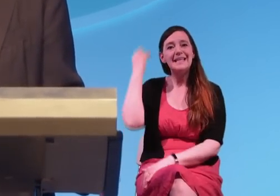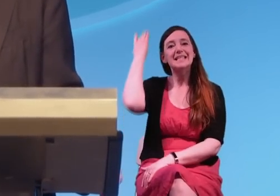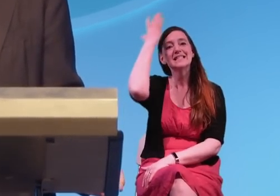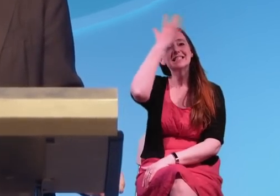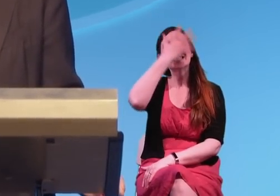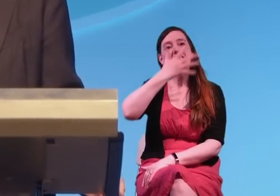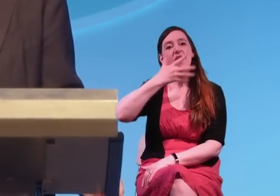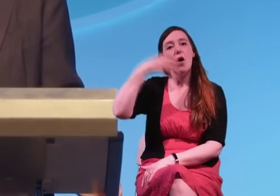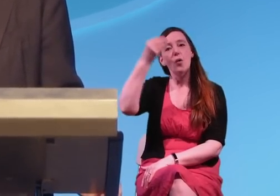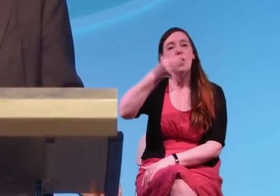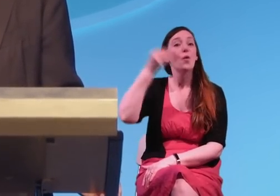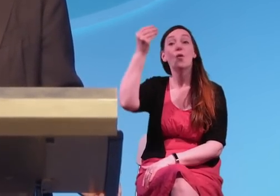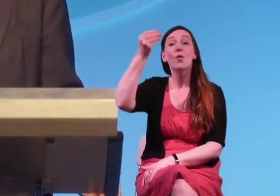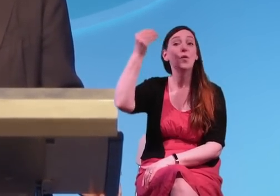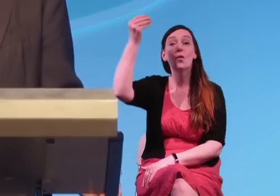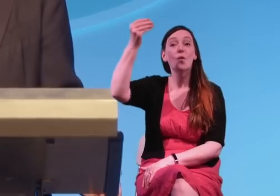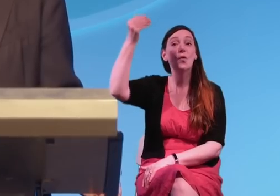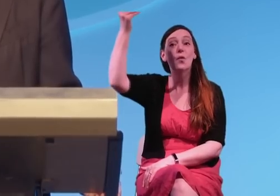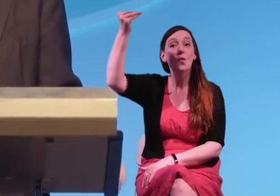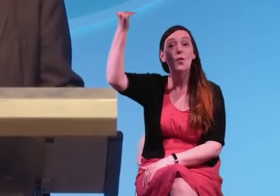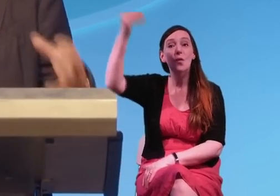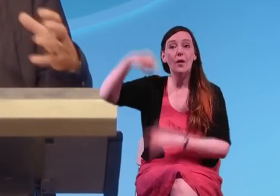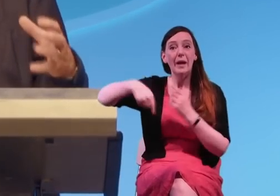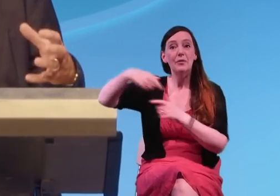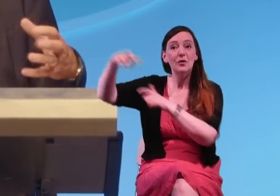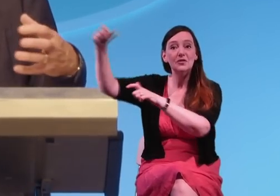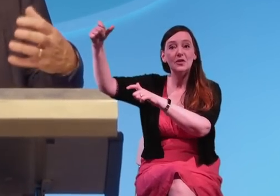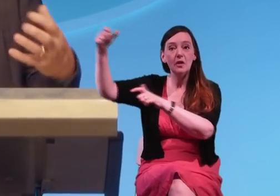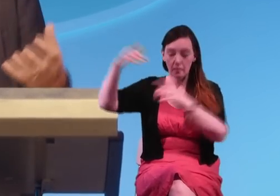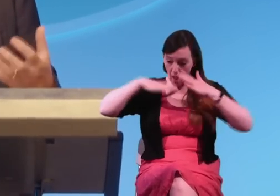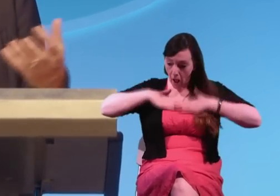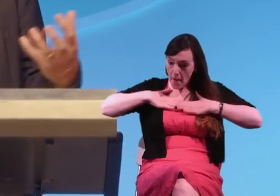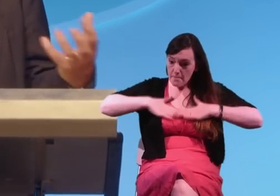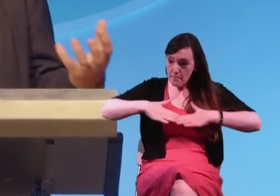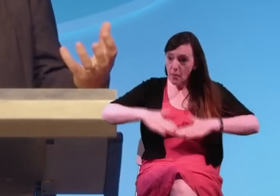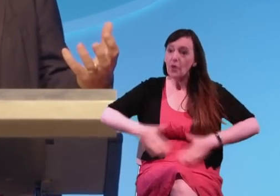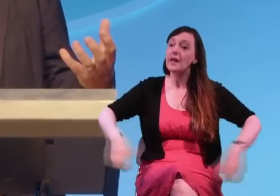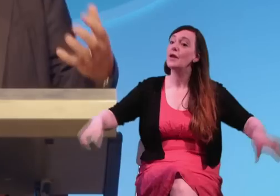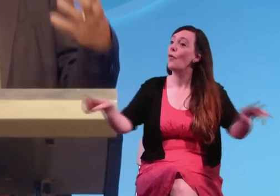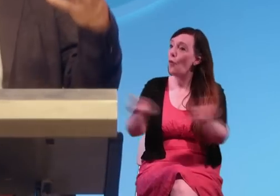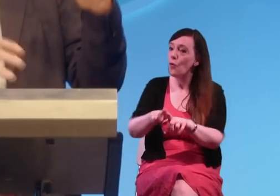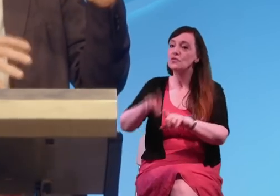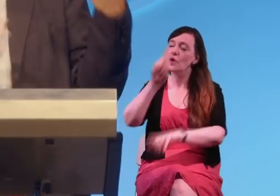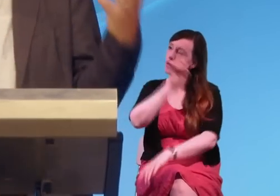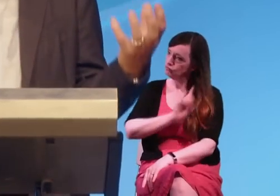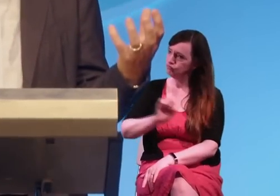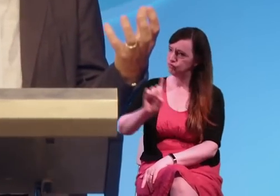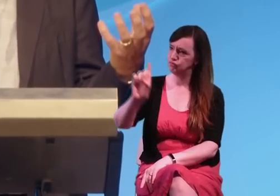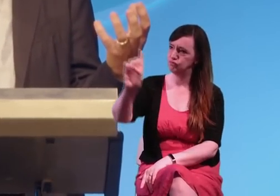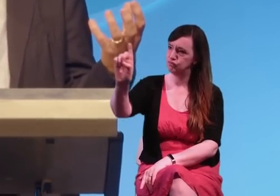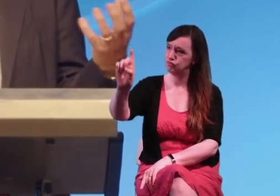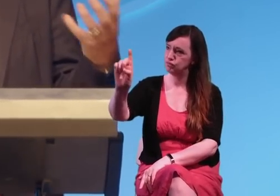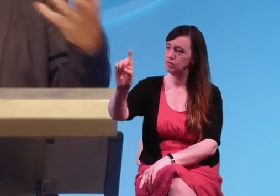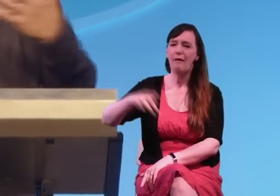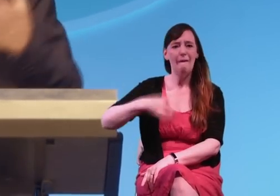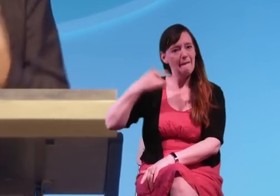the resurrection of the body. That we have an opportunity to speak into this world that is confused for sure, broken